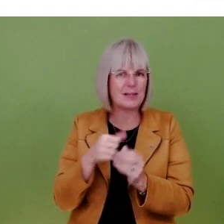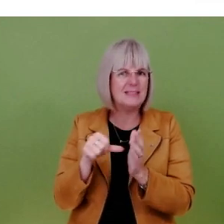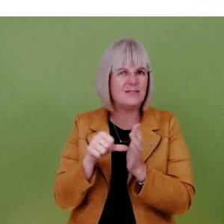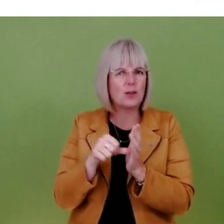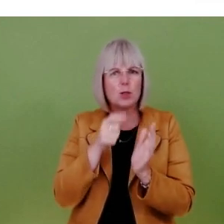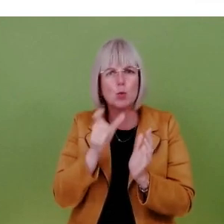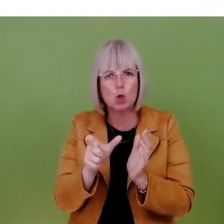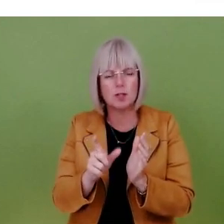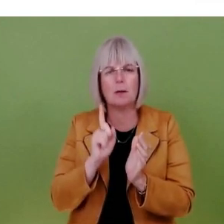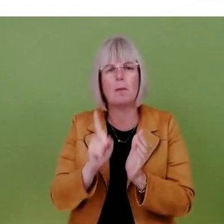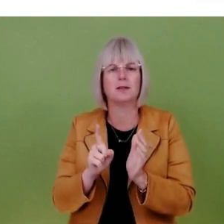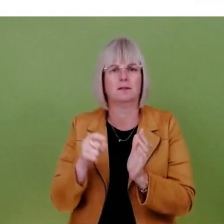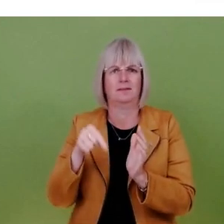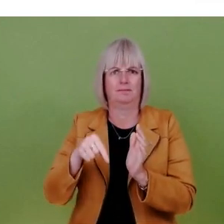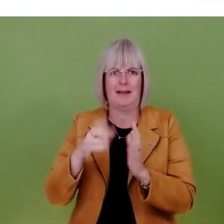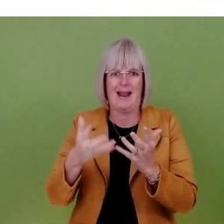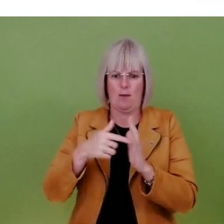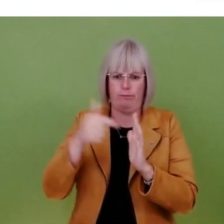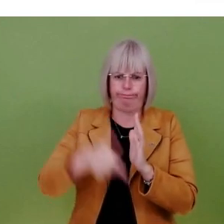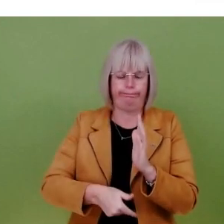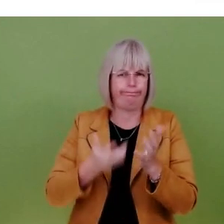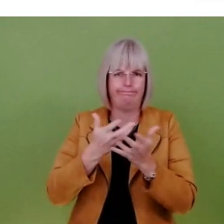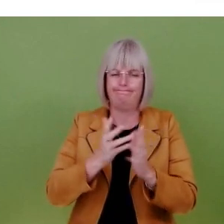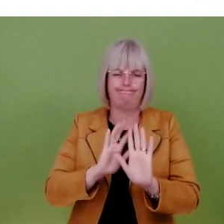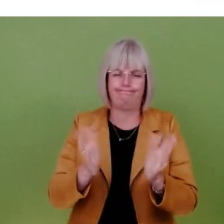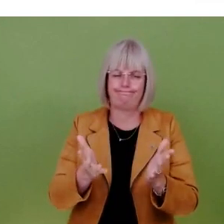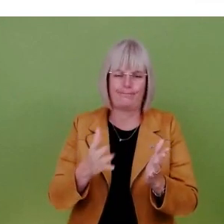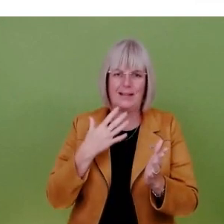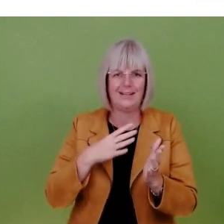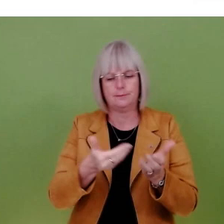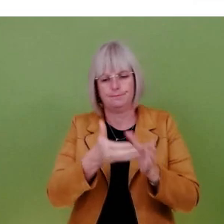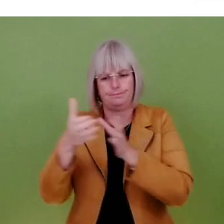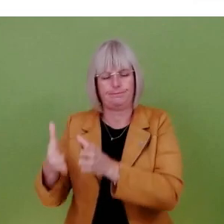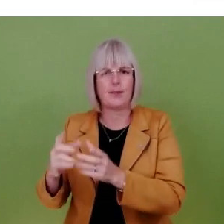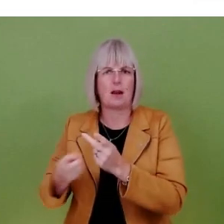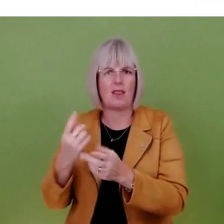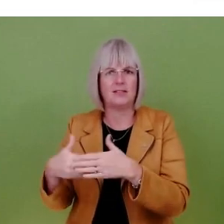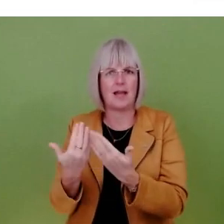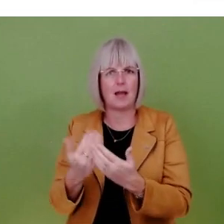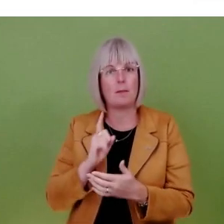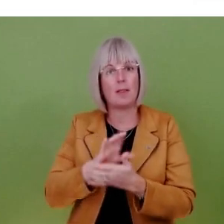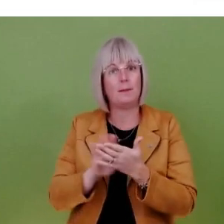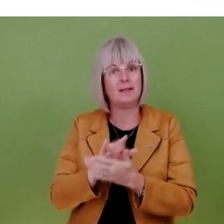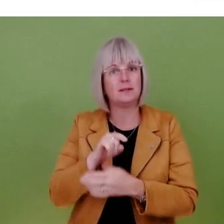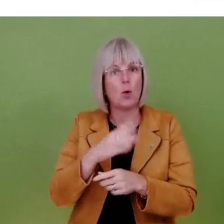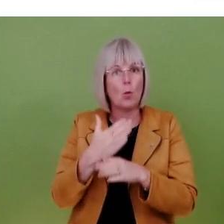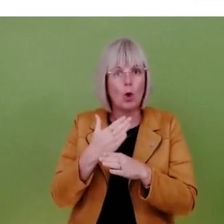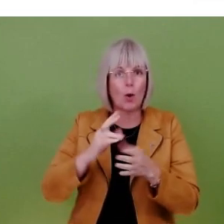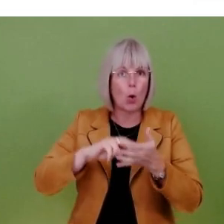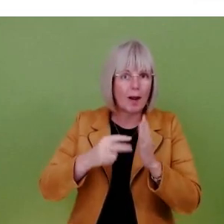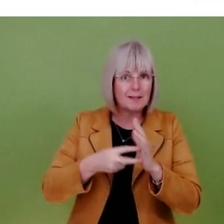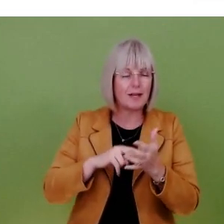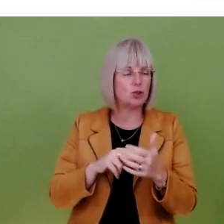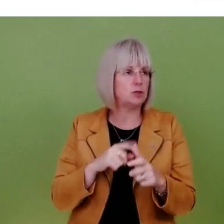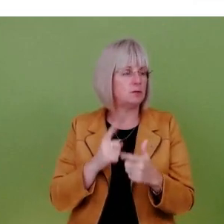day. But by that, I mean thinking about working with organisations, teams, and so, for example, BME